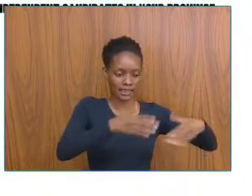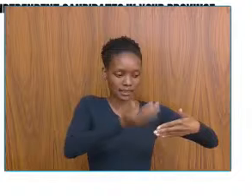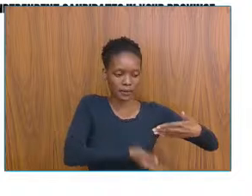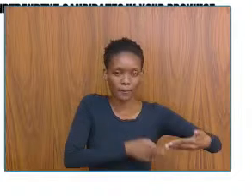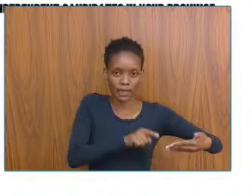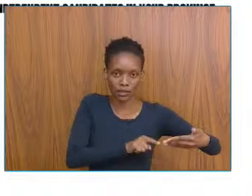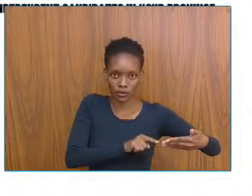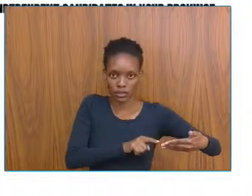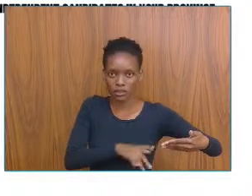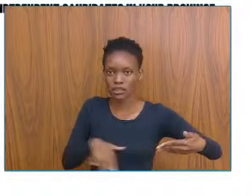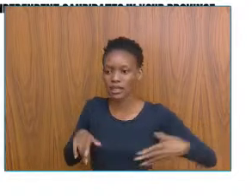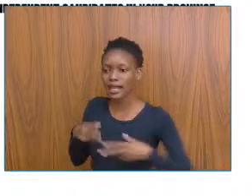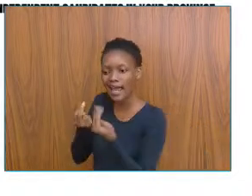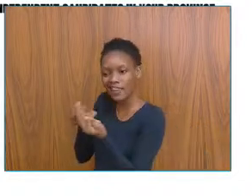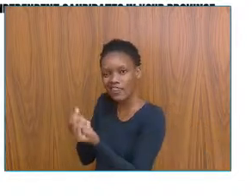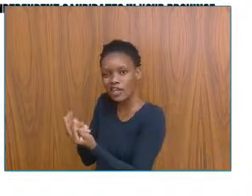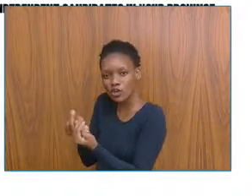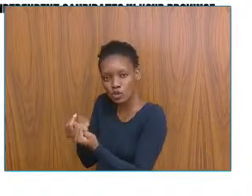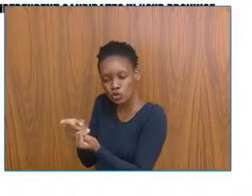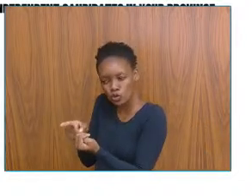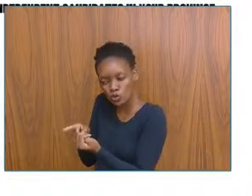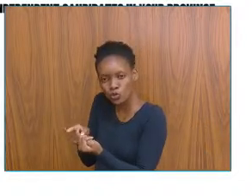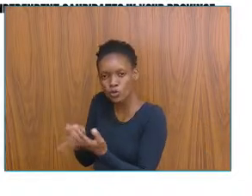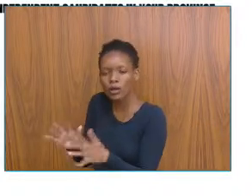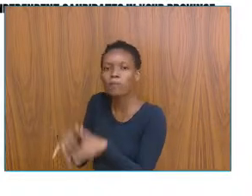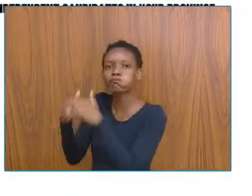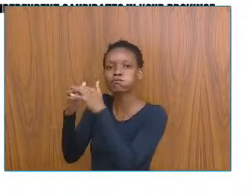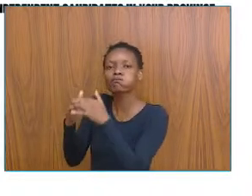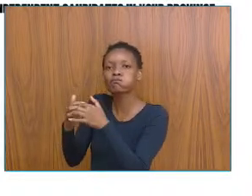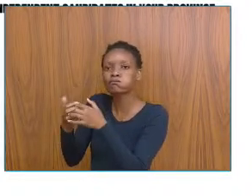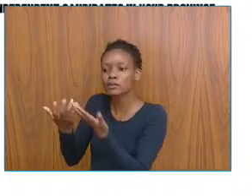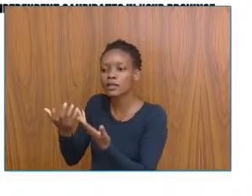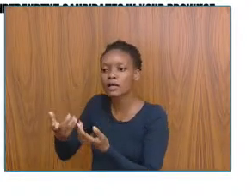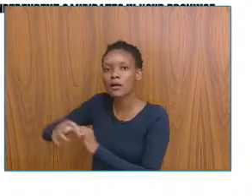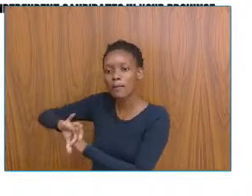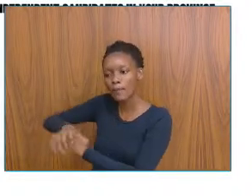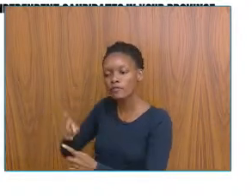introduced regional or province to national ballot paper.